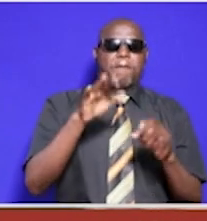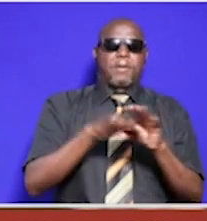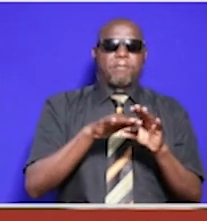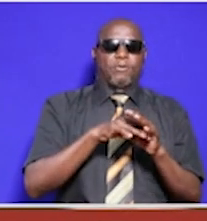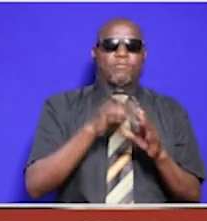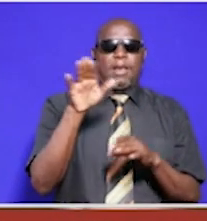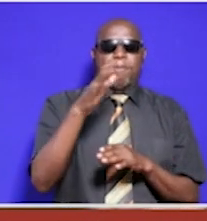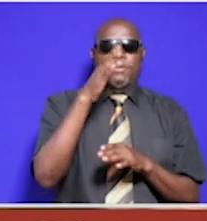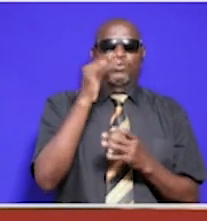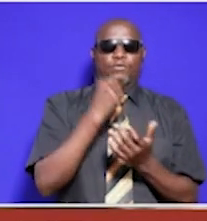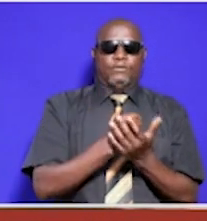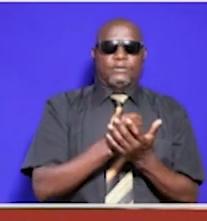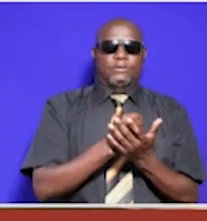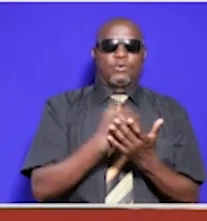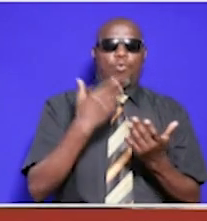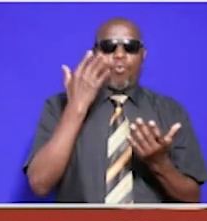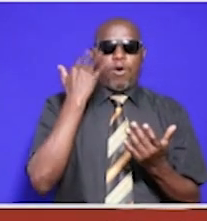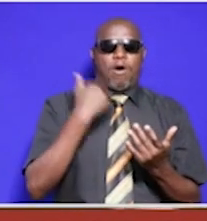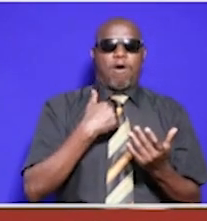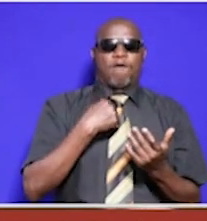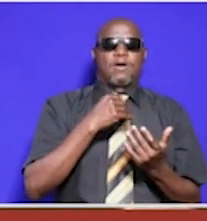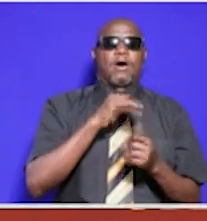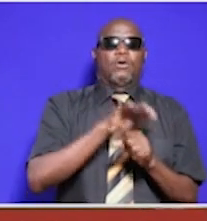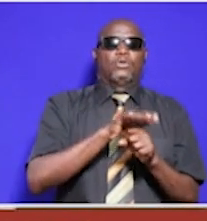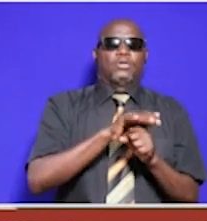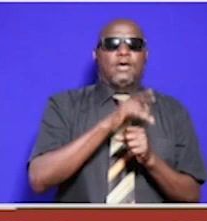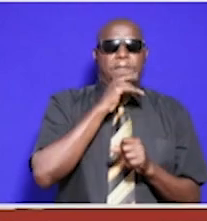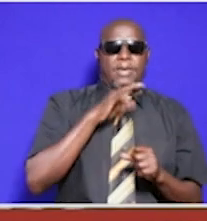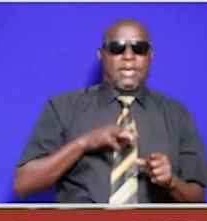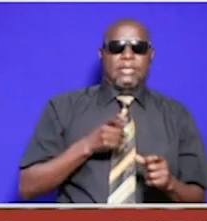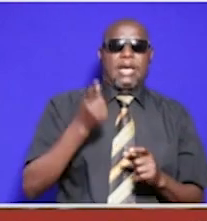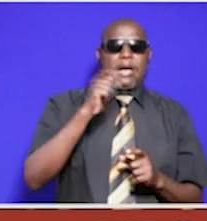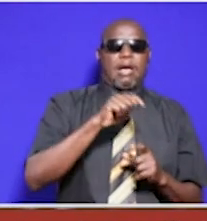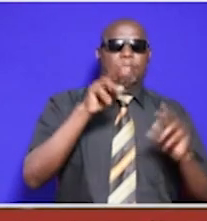office, because we had a lot of parents coming to inquire about the support for their children.